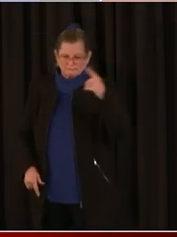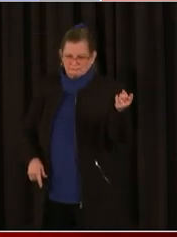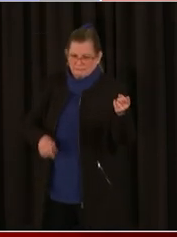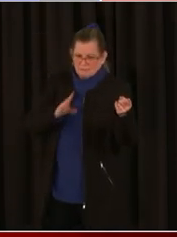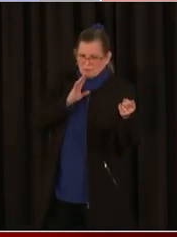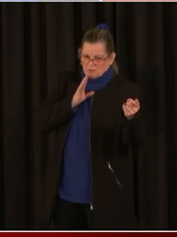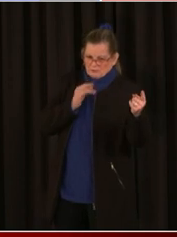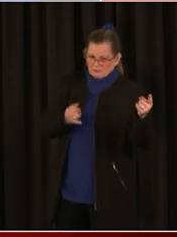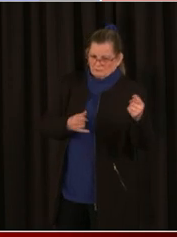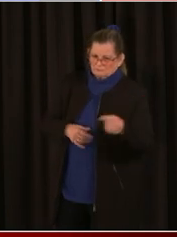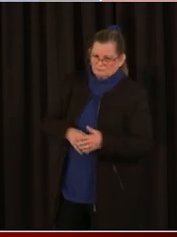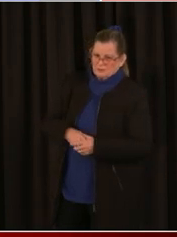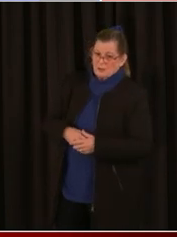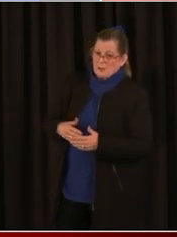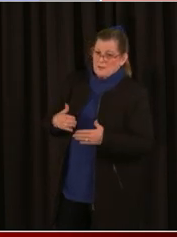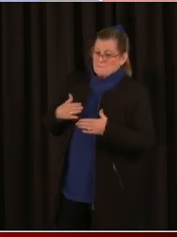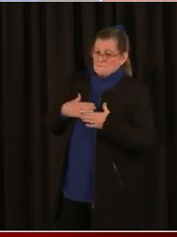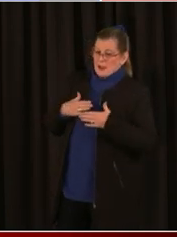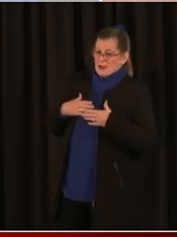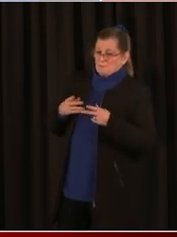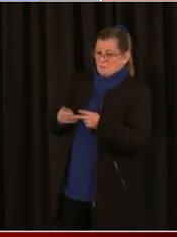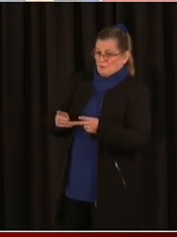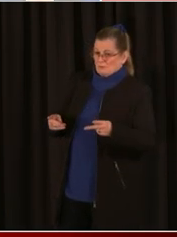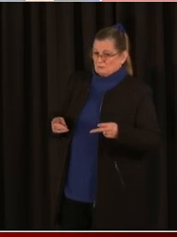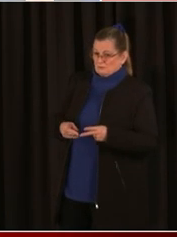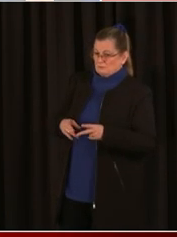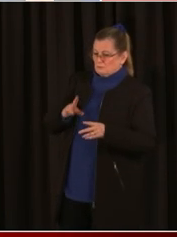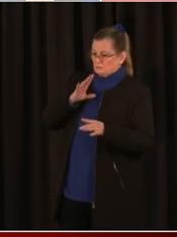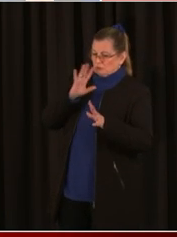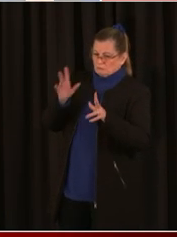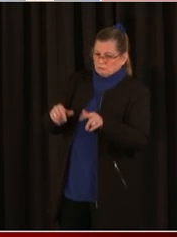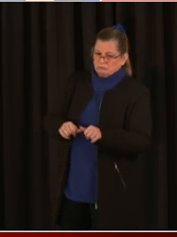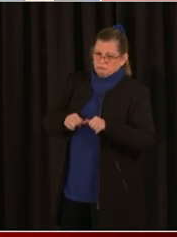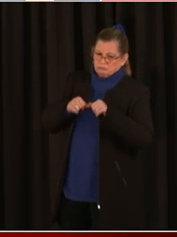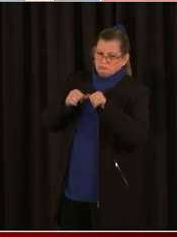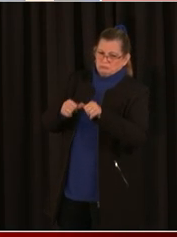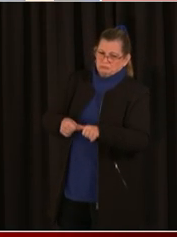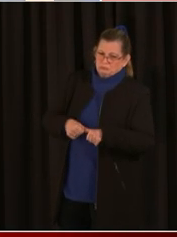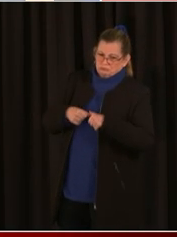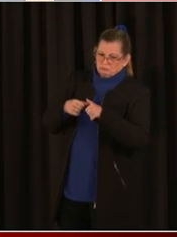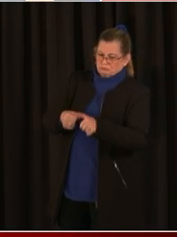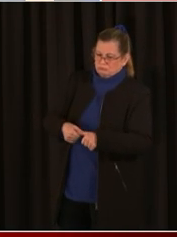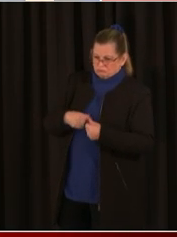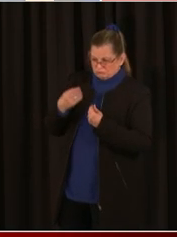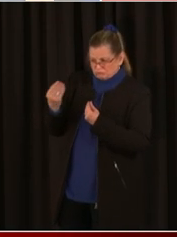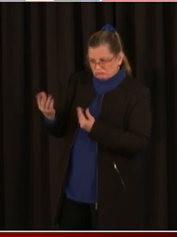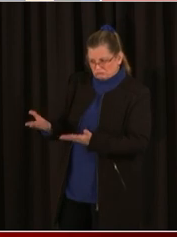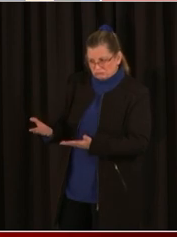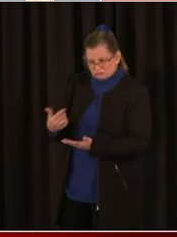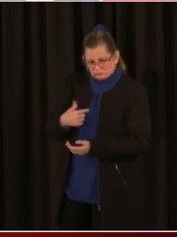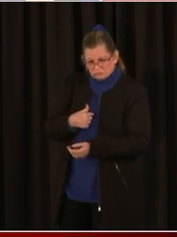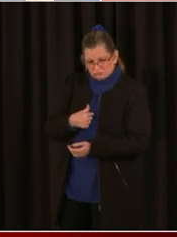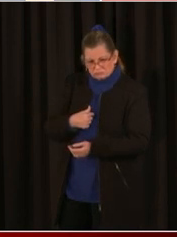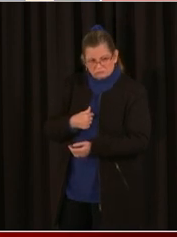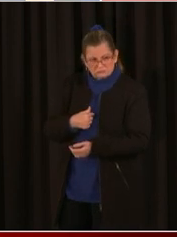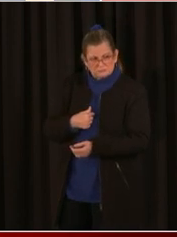Well, my position on the bills is a long-standing one, Perry, and